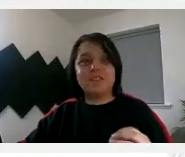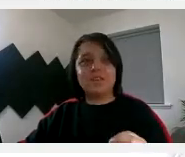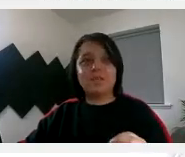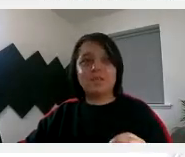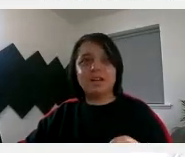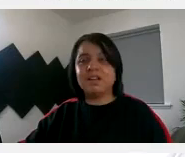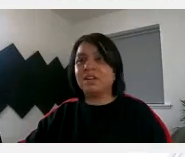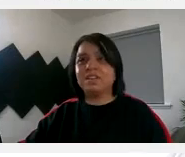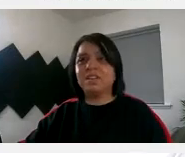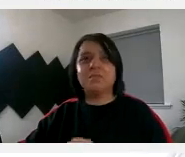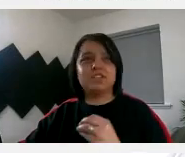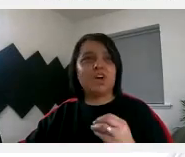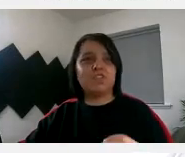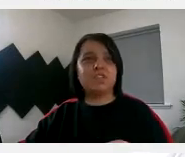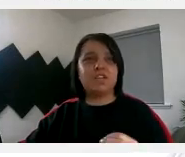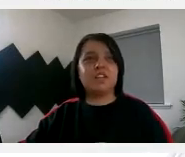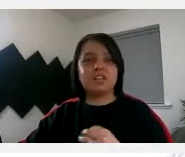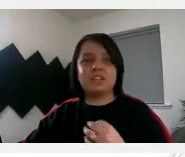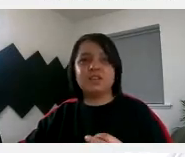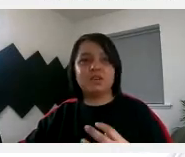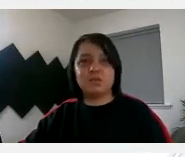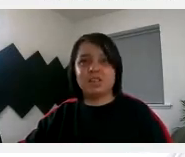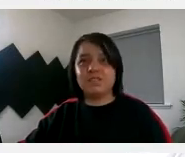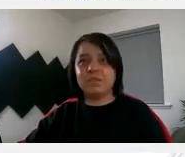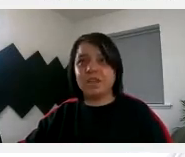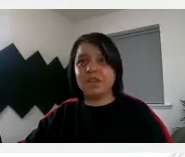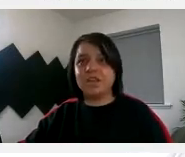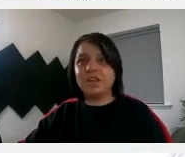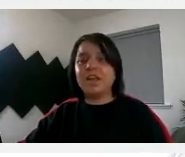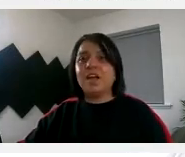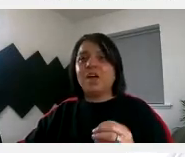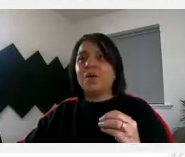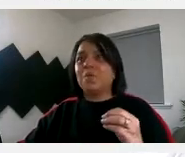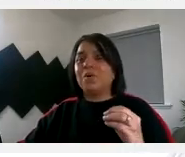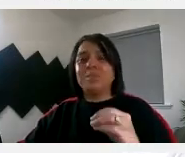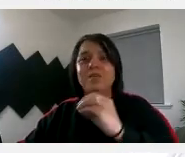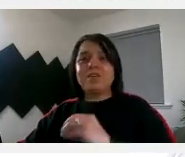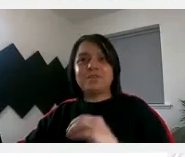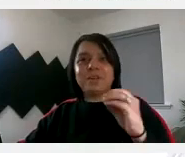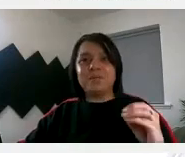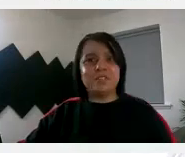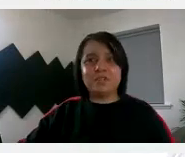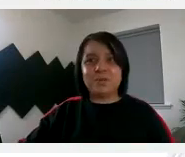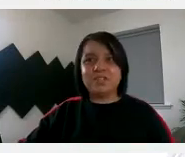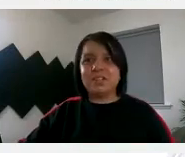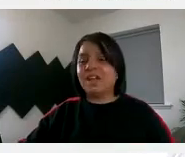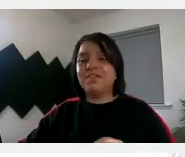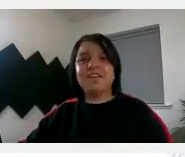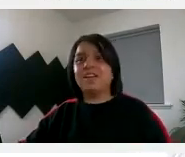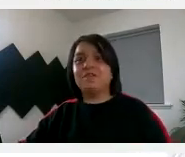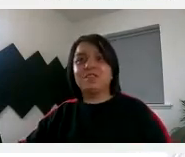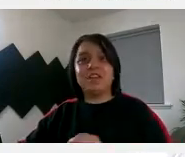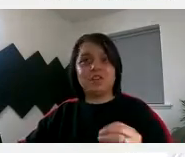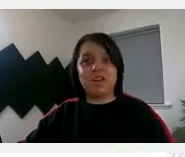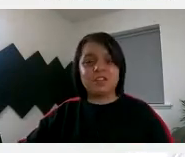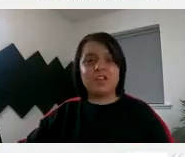clear. And like I said, Microsoft Office is set to a default there. When Americans look at British words, they think it